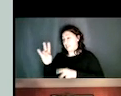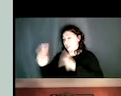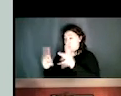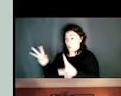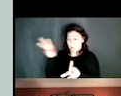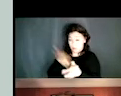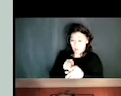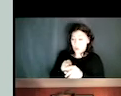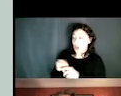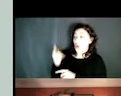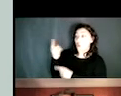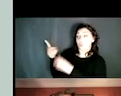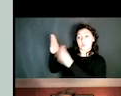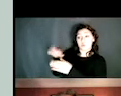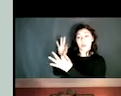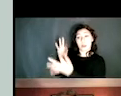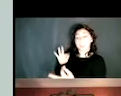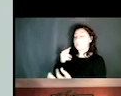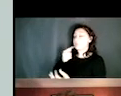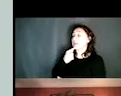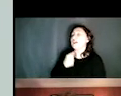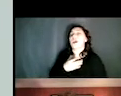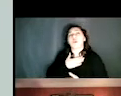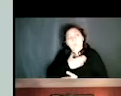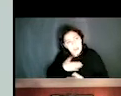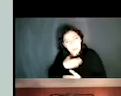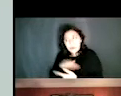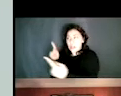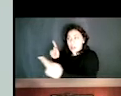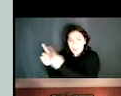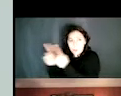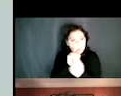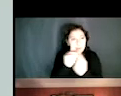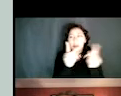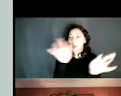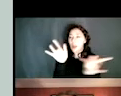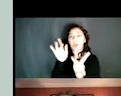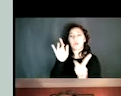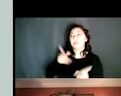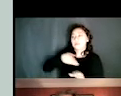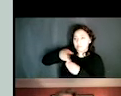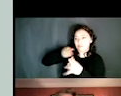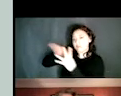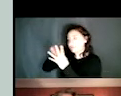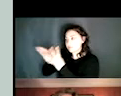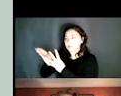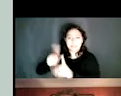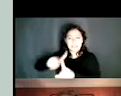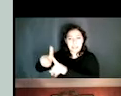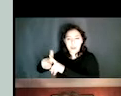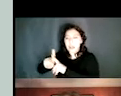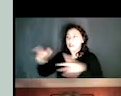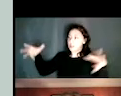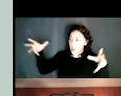they appreciated the opportunity to meet with people from other fields, hear about some of the problems they were facing in their teaching, and come up with collaborative solutions and